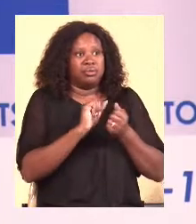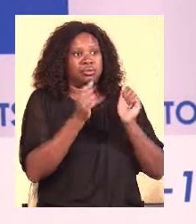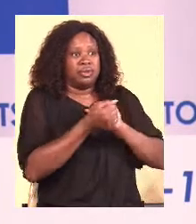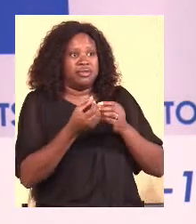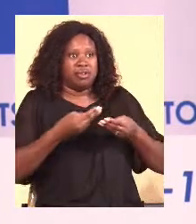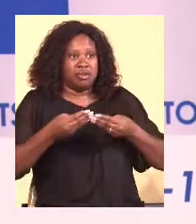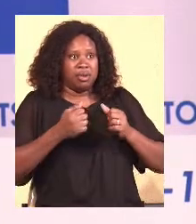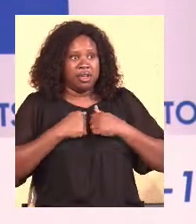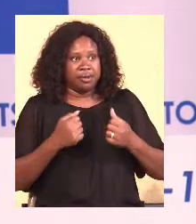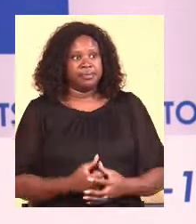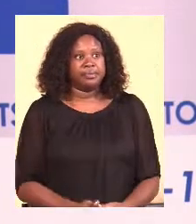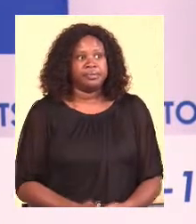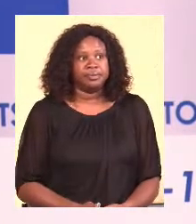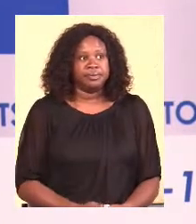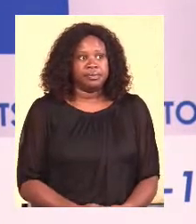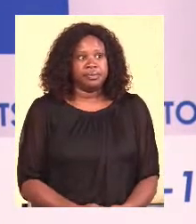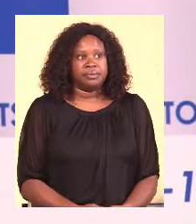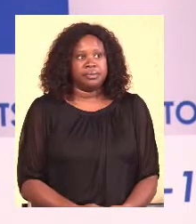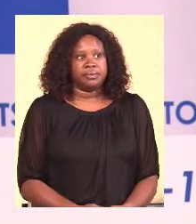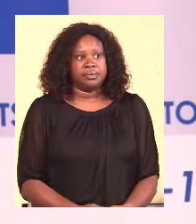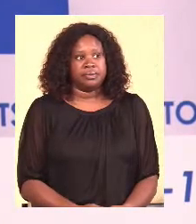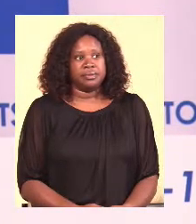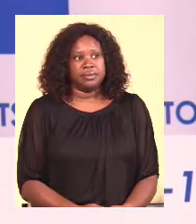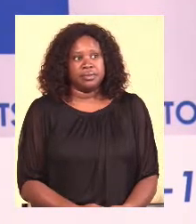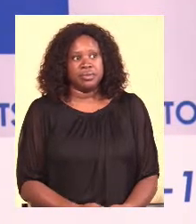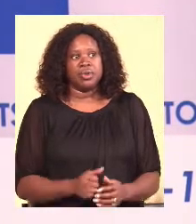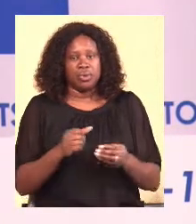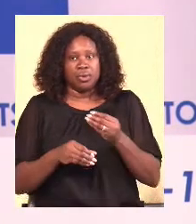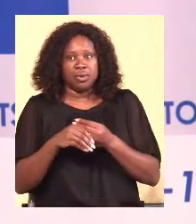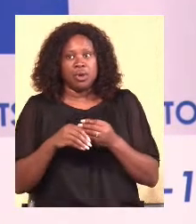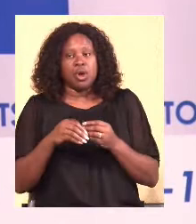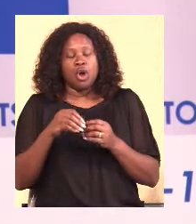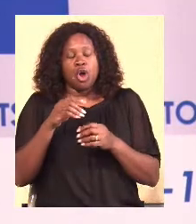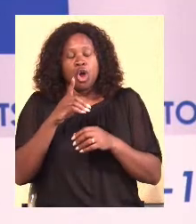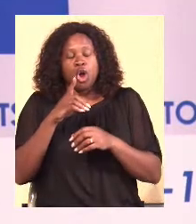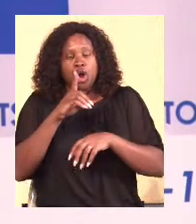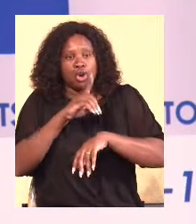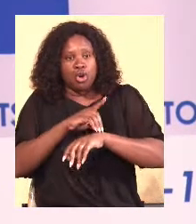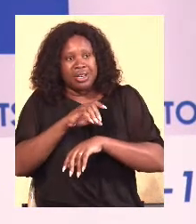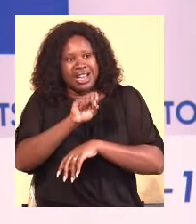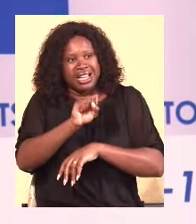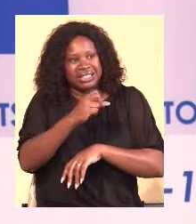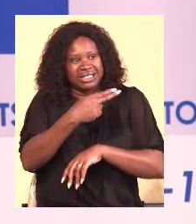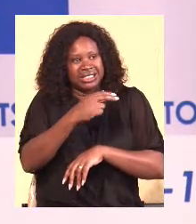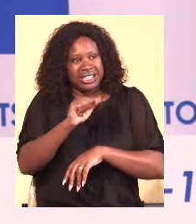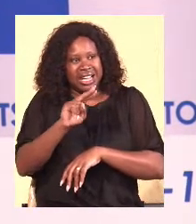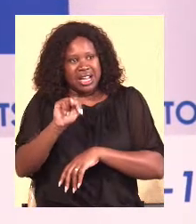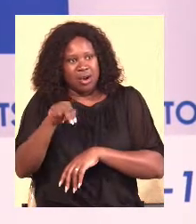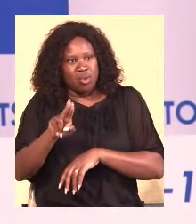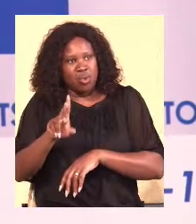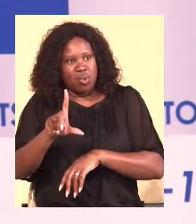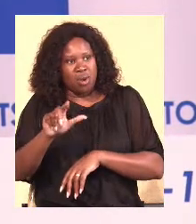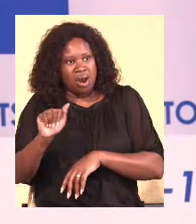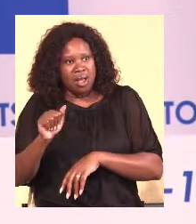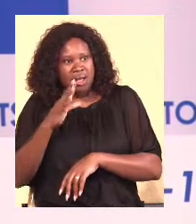economy? And then can you please comment on Dr. Shangula, the health minister's, well, he called it a